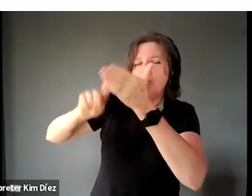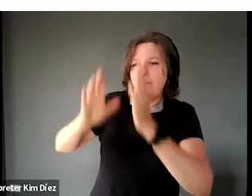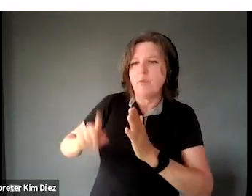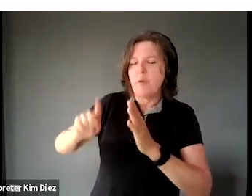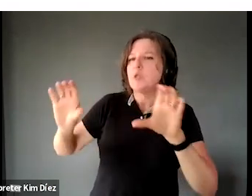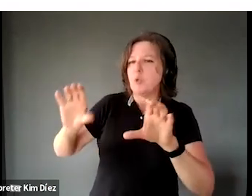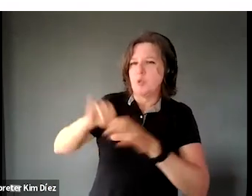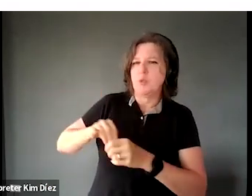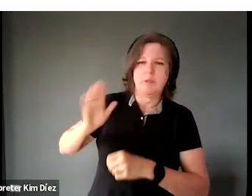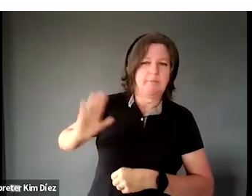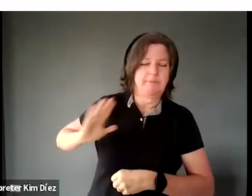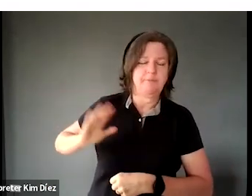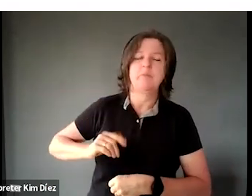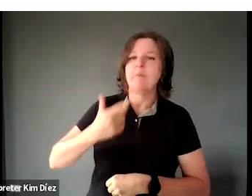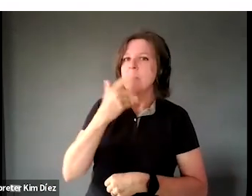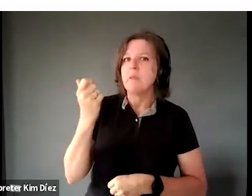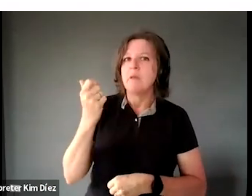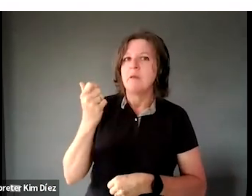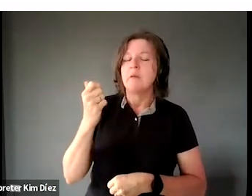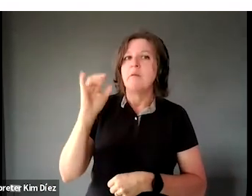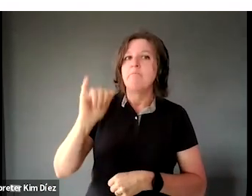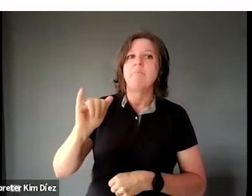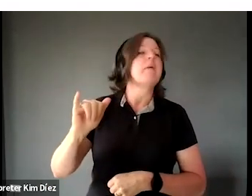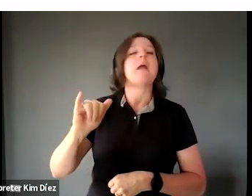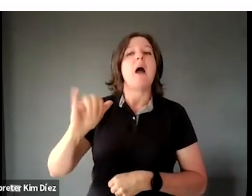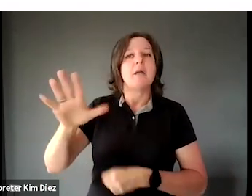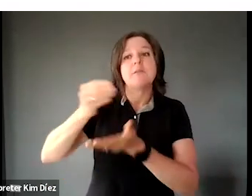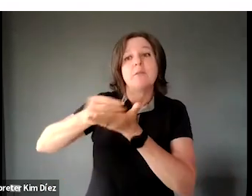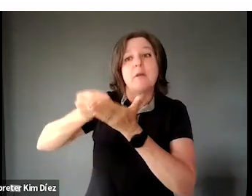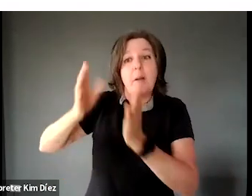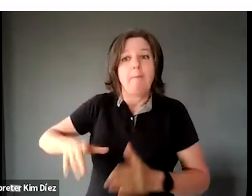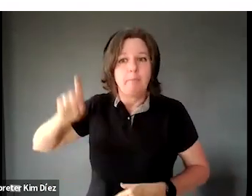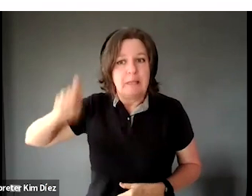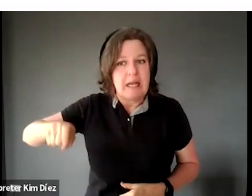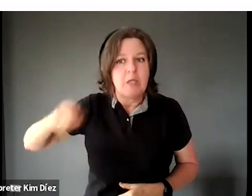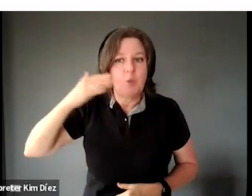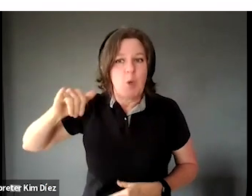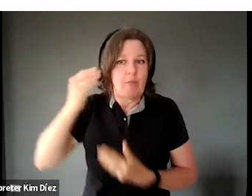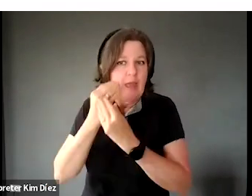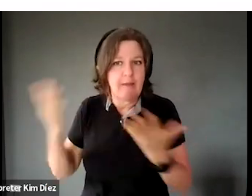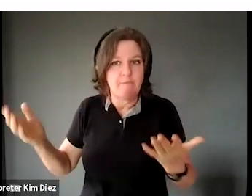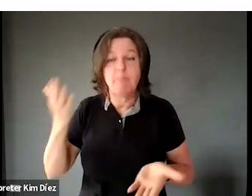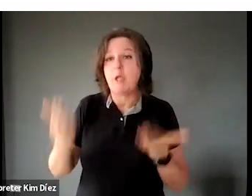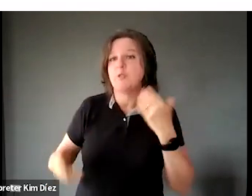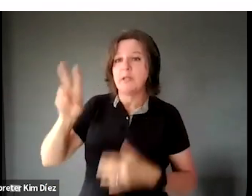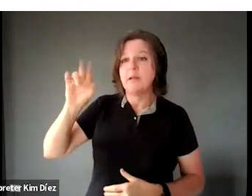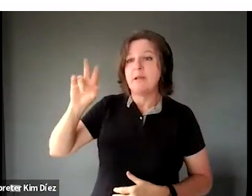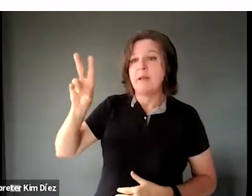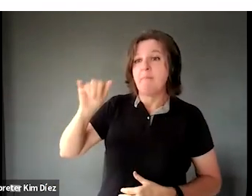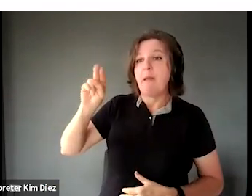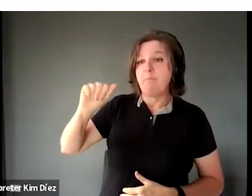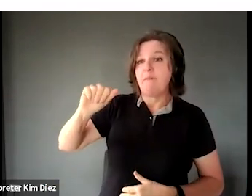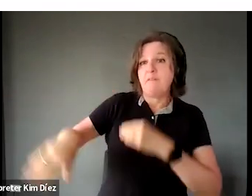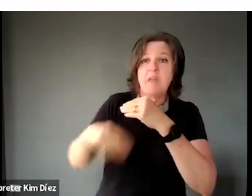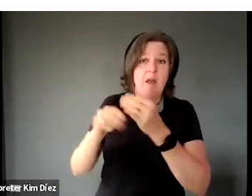Rico. I hope that some research group or university will do it at a given time because the buyers